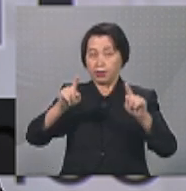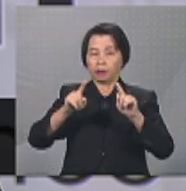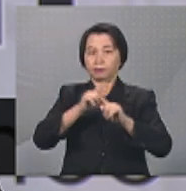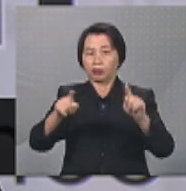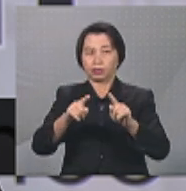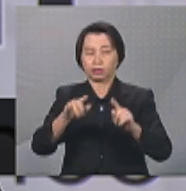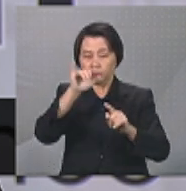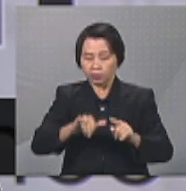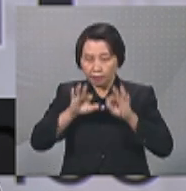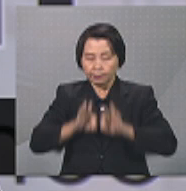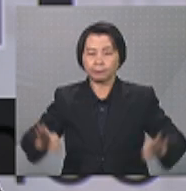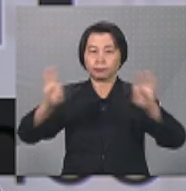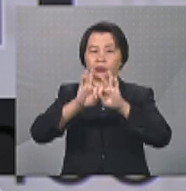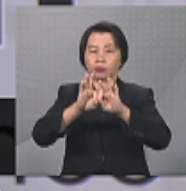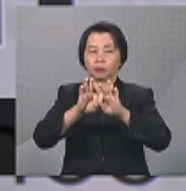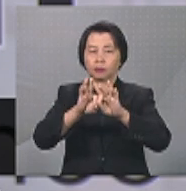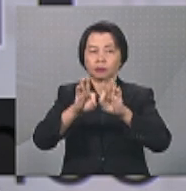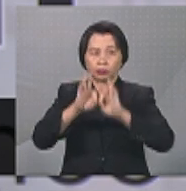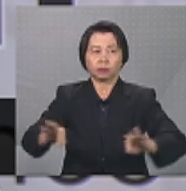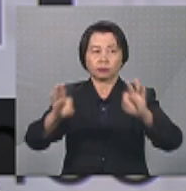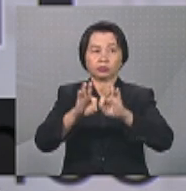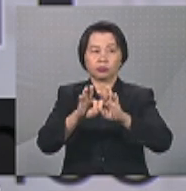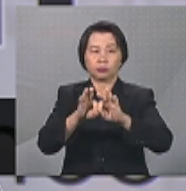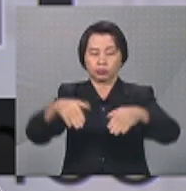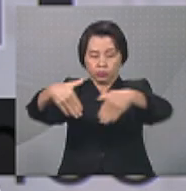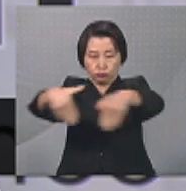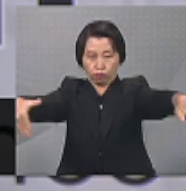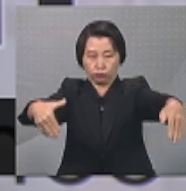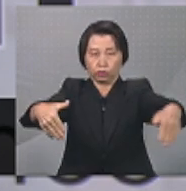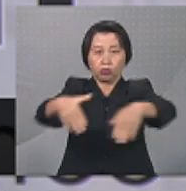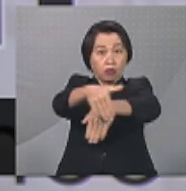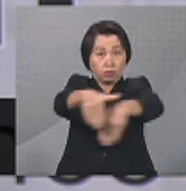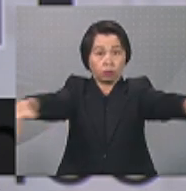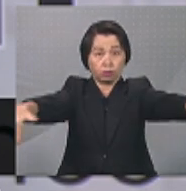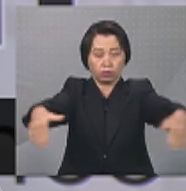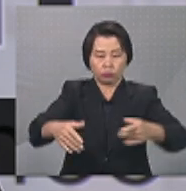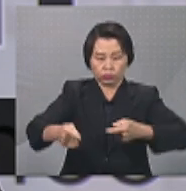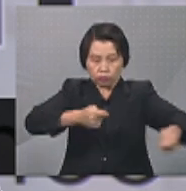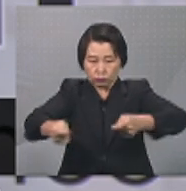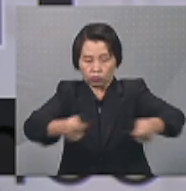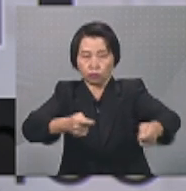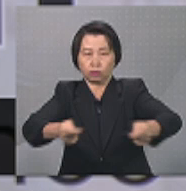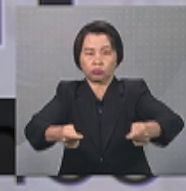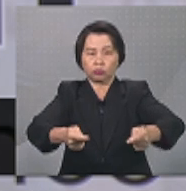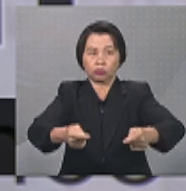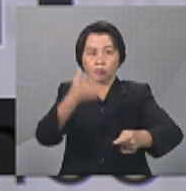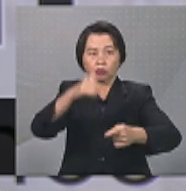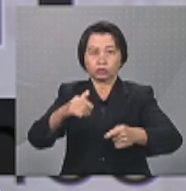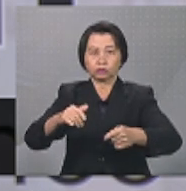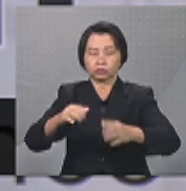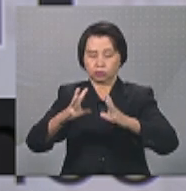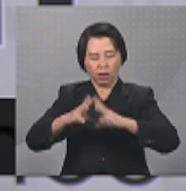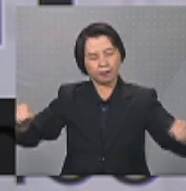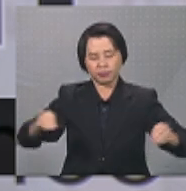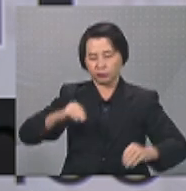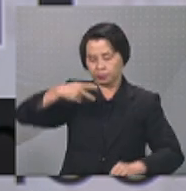but the most important, I think, the two is the border control as well as the movement control. Lifting the MCO doesn't